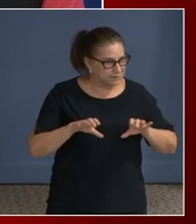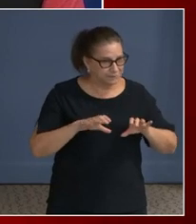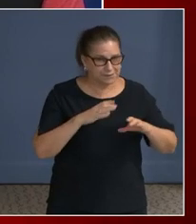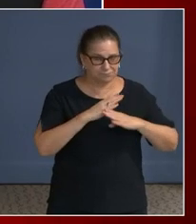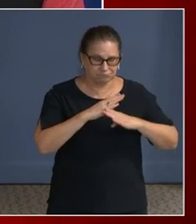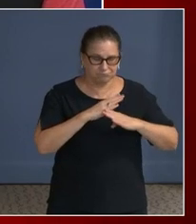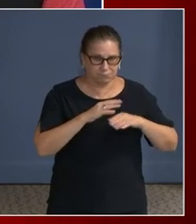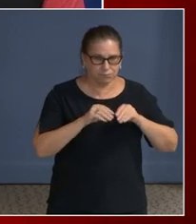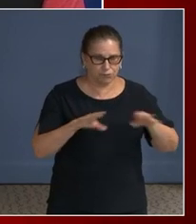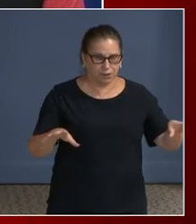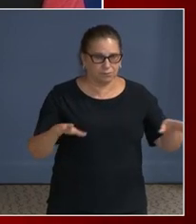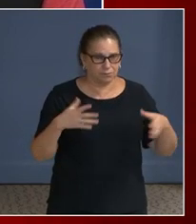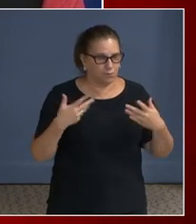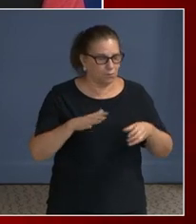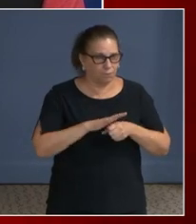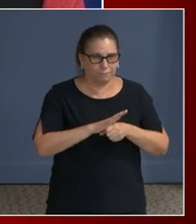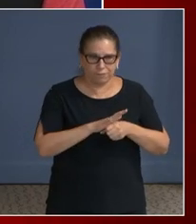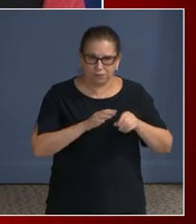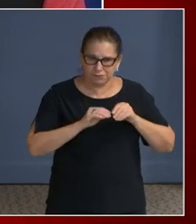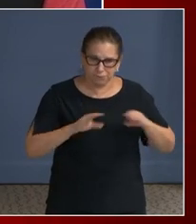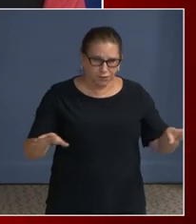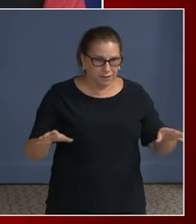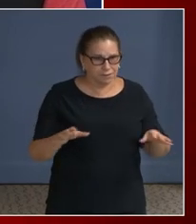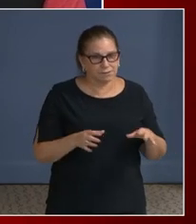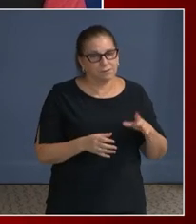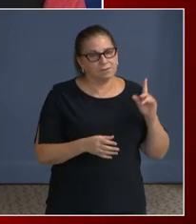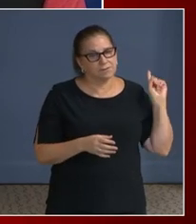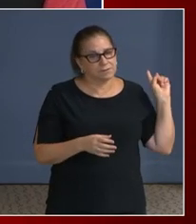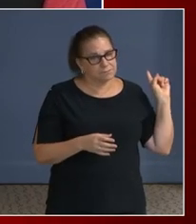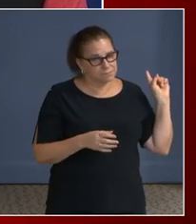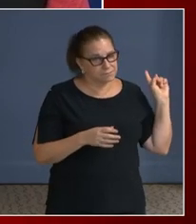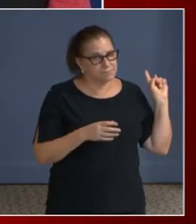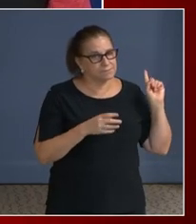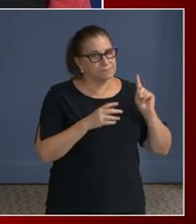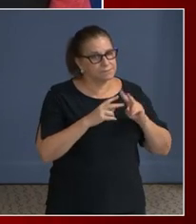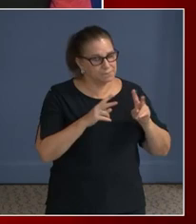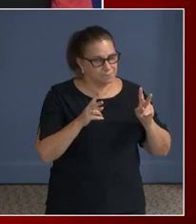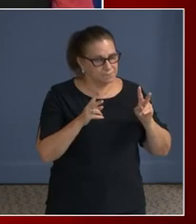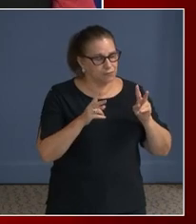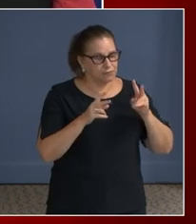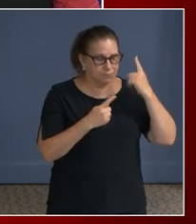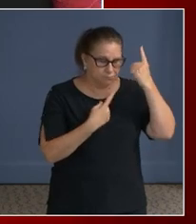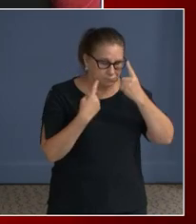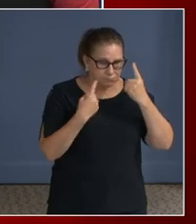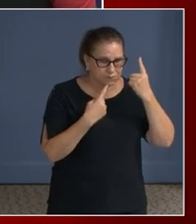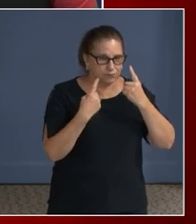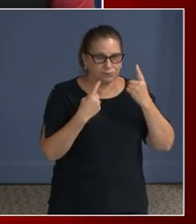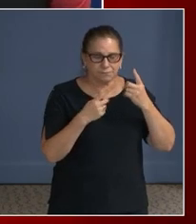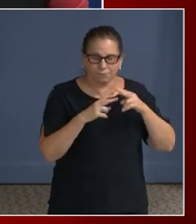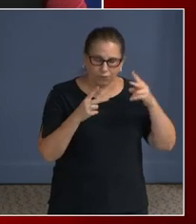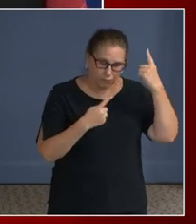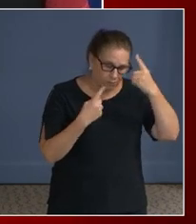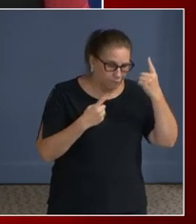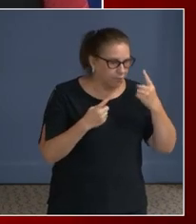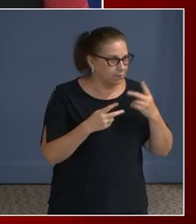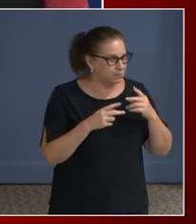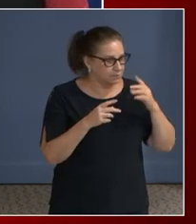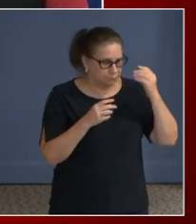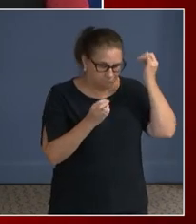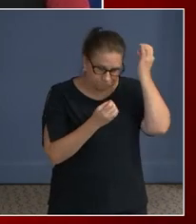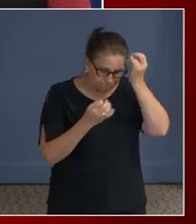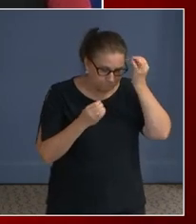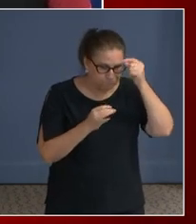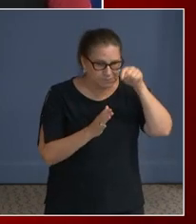phases. And I think Dr. Nesbitt just gave a very thoughtful summary about where we stand with phase